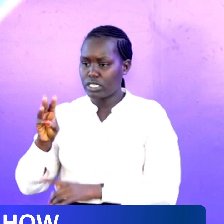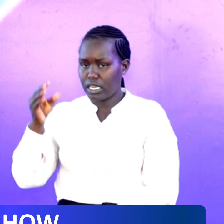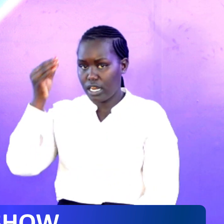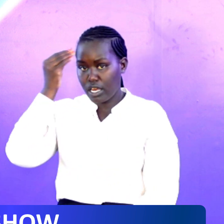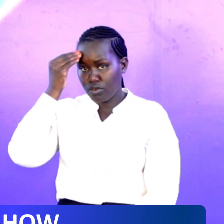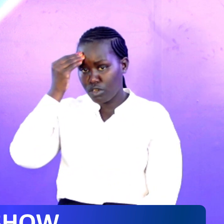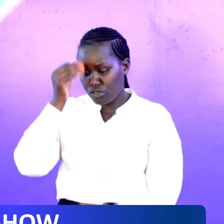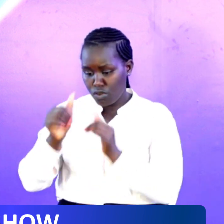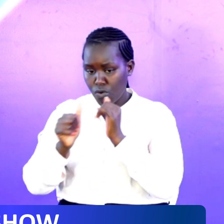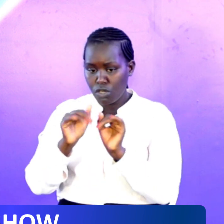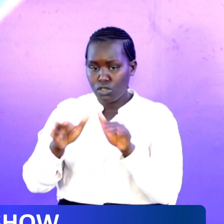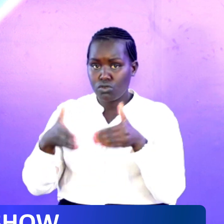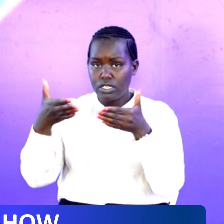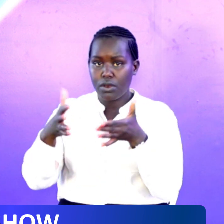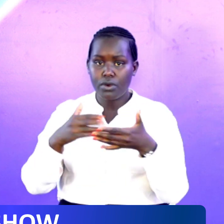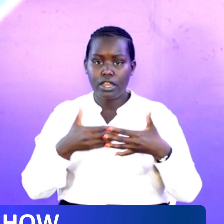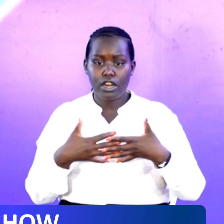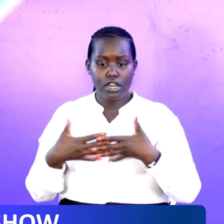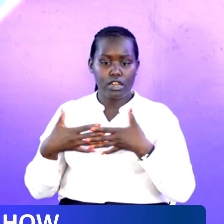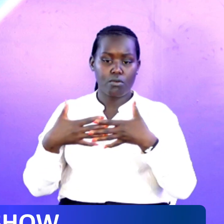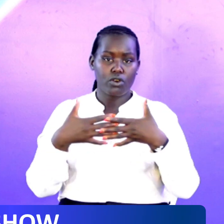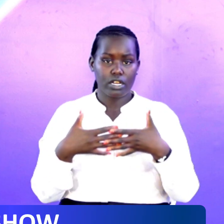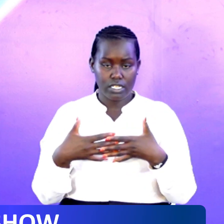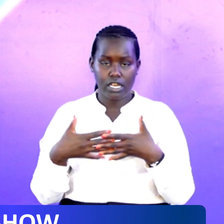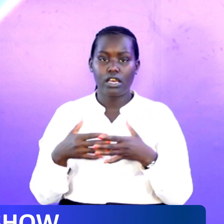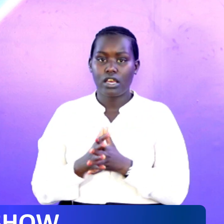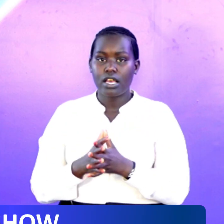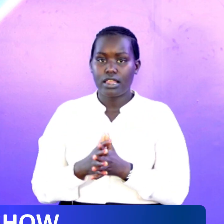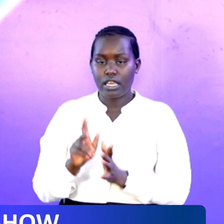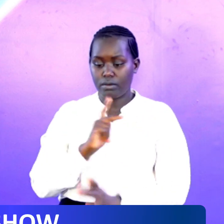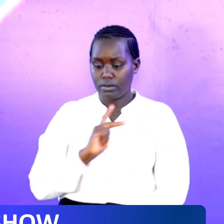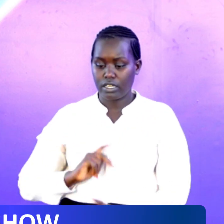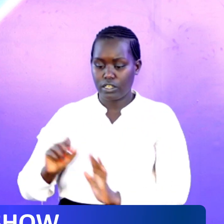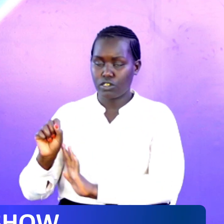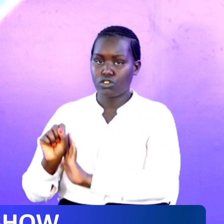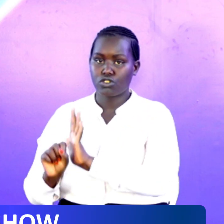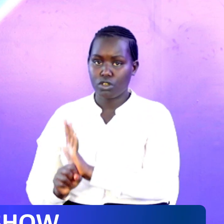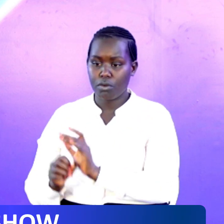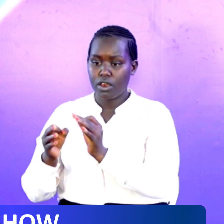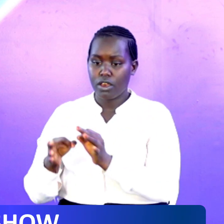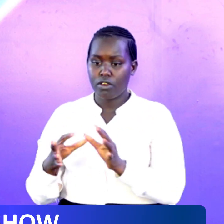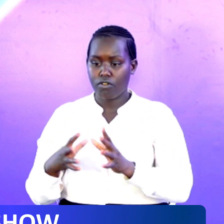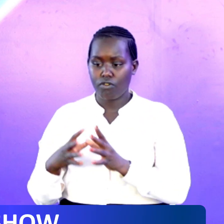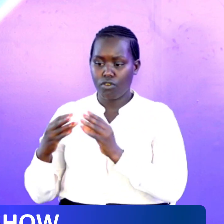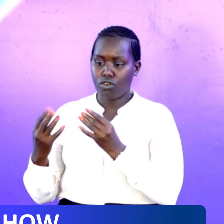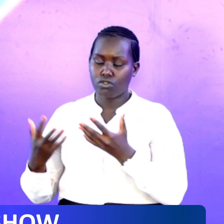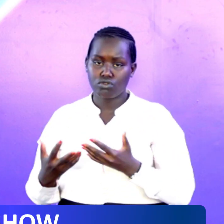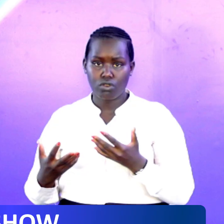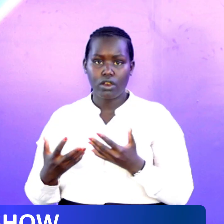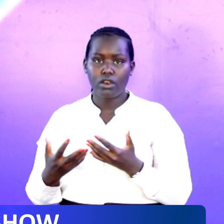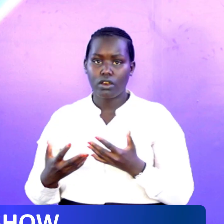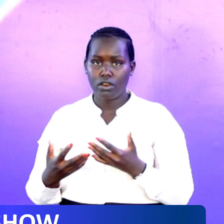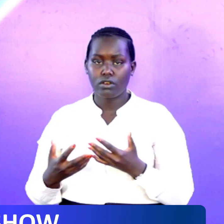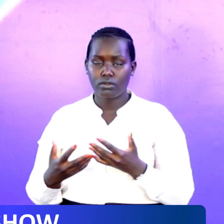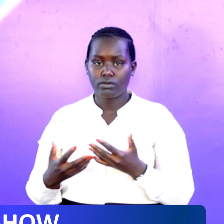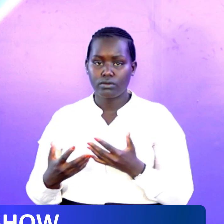brought in democratic environment. Yeah. So the kinship was good. Yeah. If you go to Canada, there's a community called